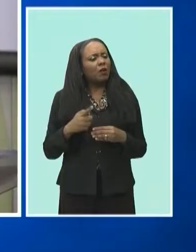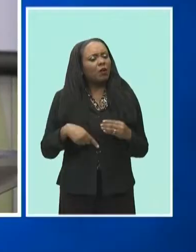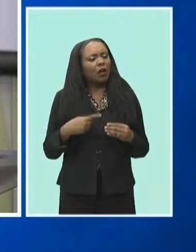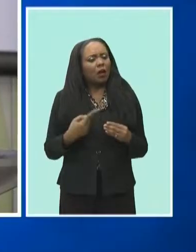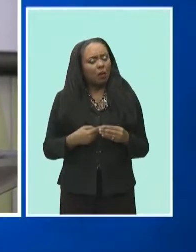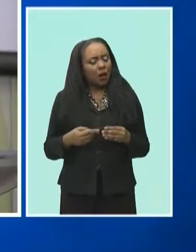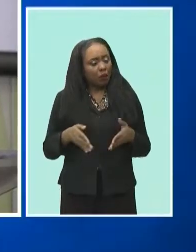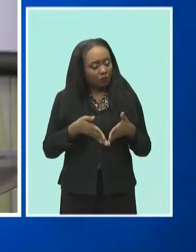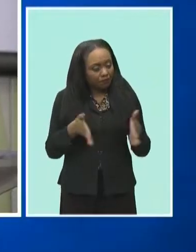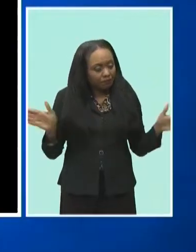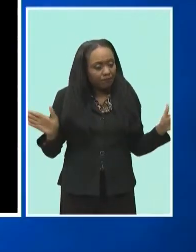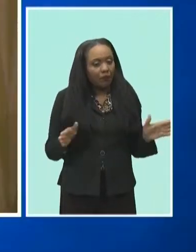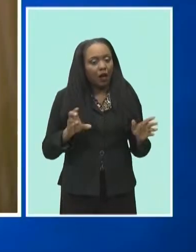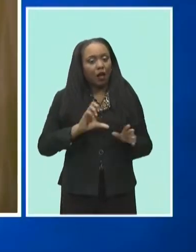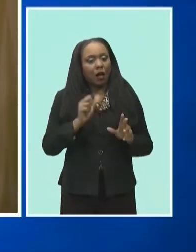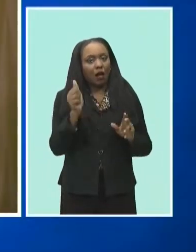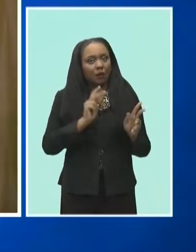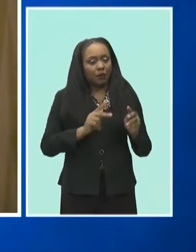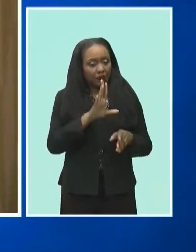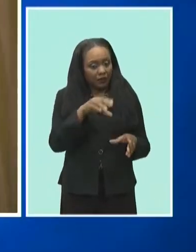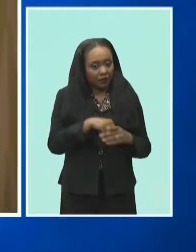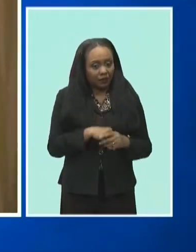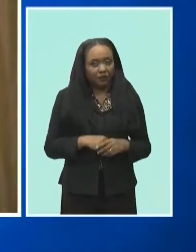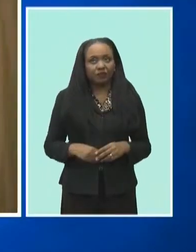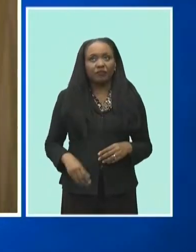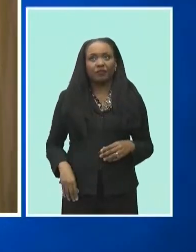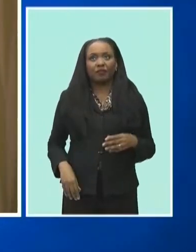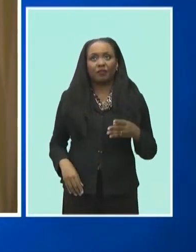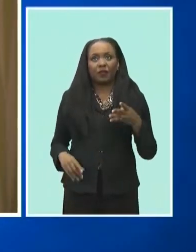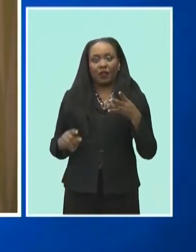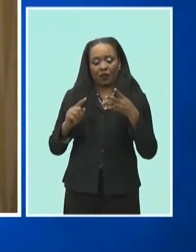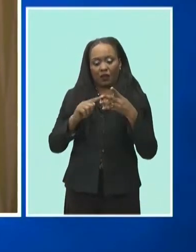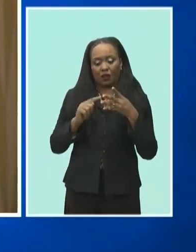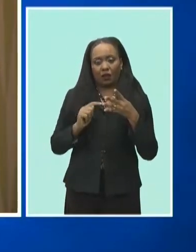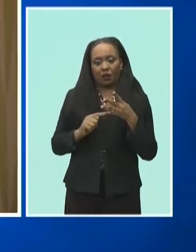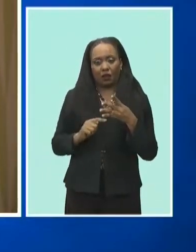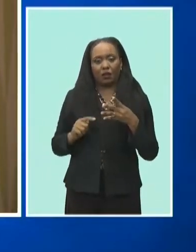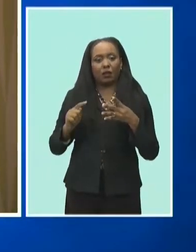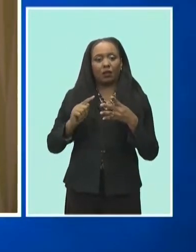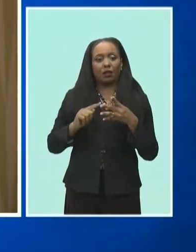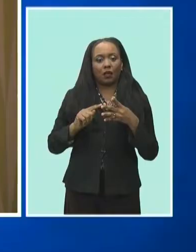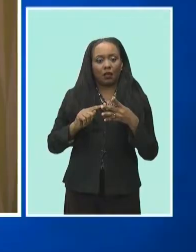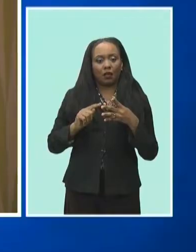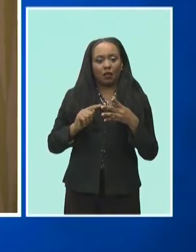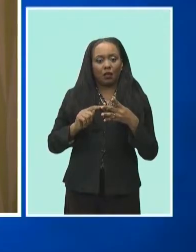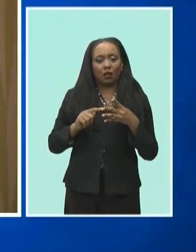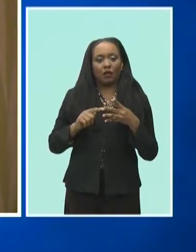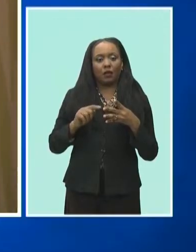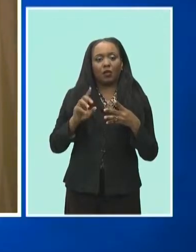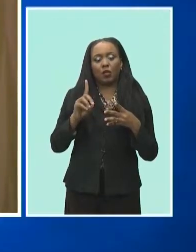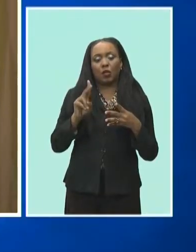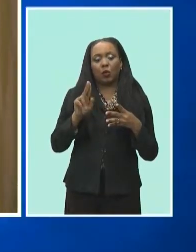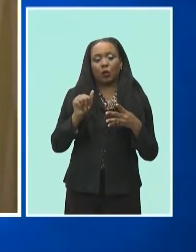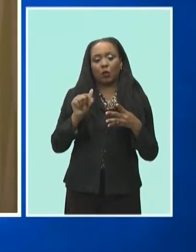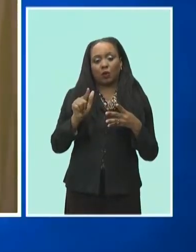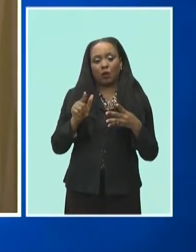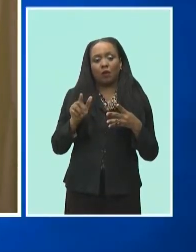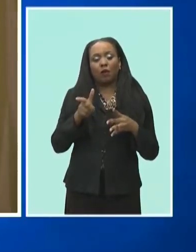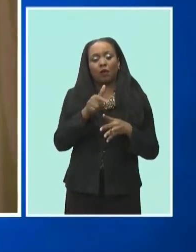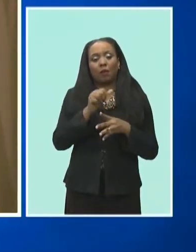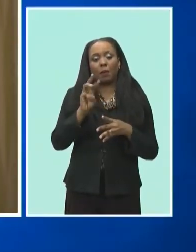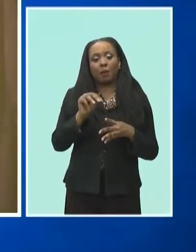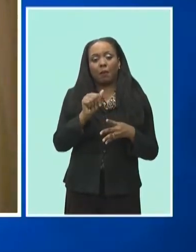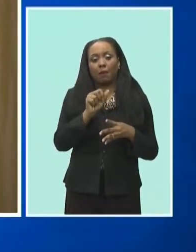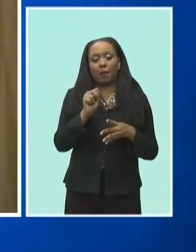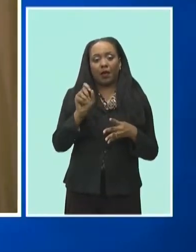Barbados? The 3 other finalists in order of placings were Jewel Shepherd of Mass United Insurance, Kiana Hewitt-Annell